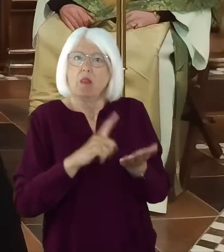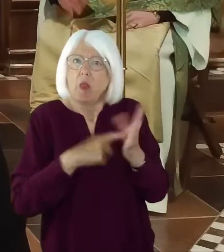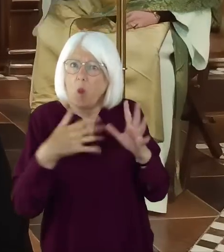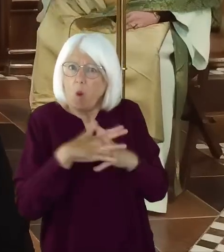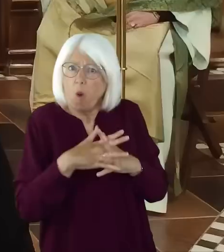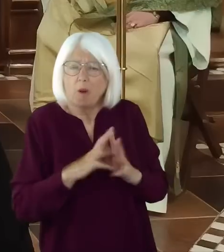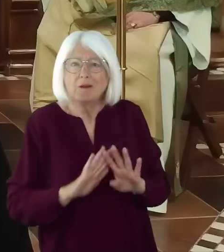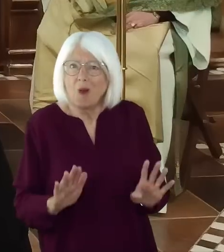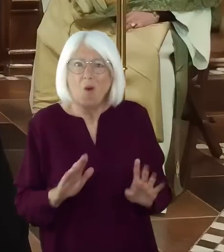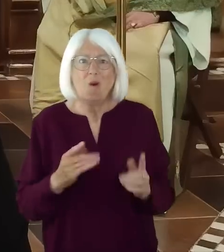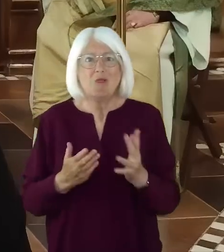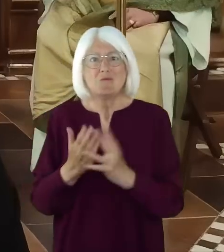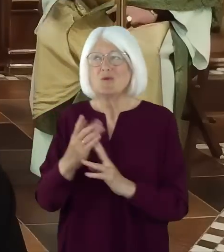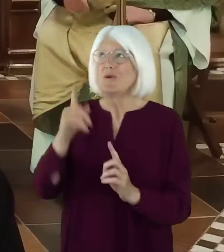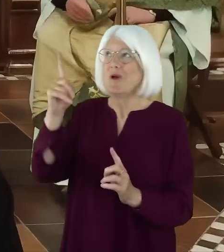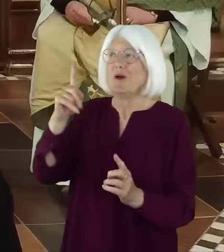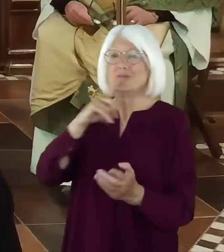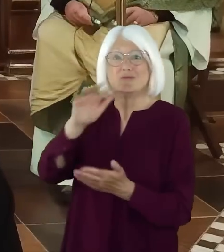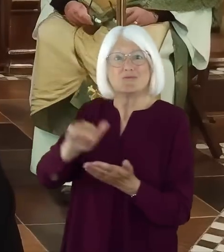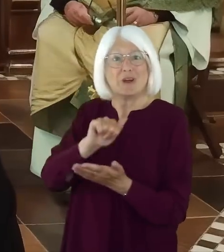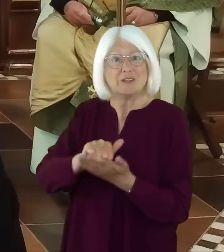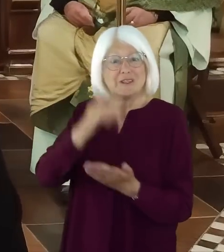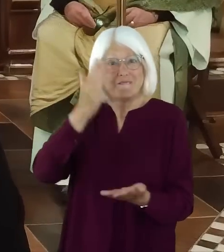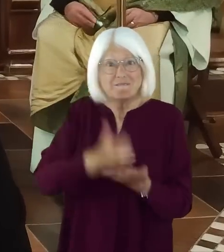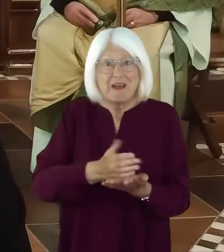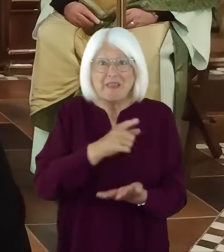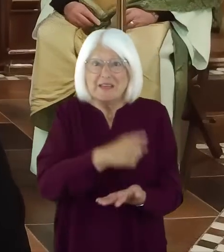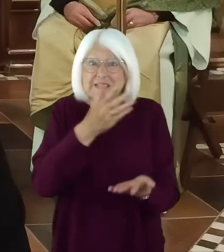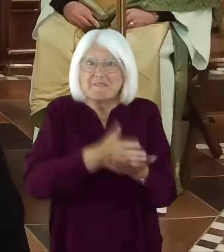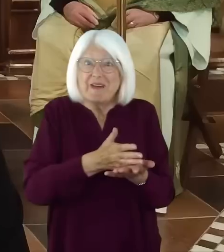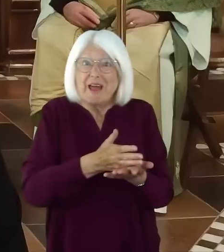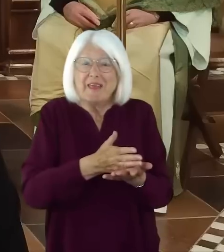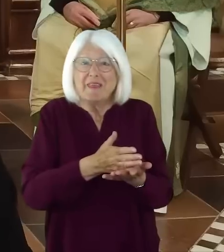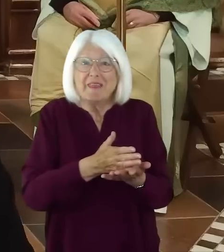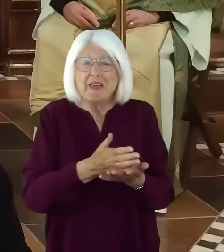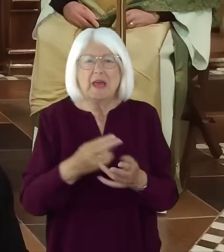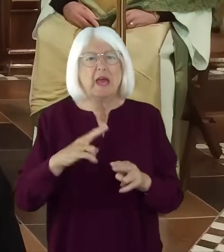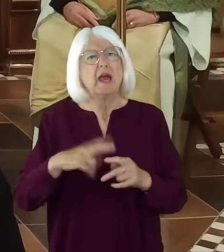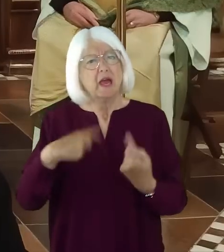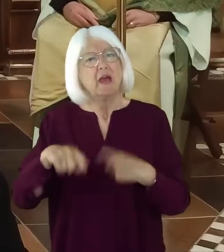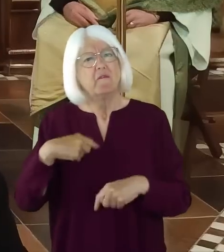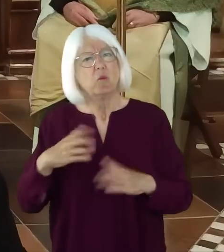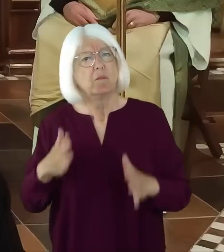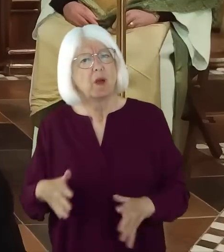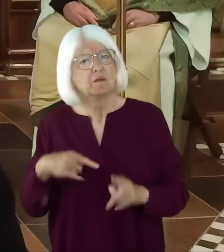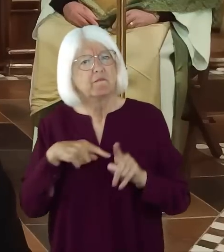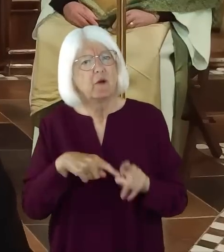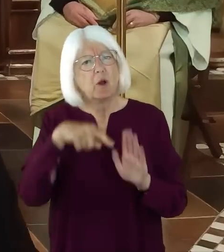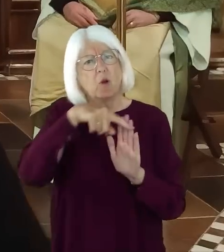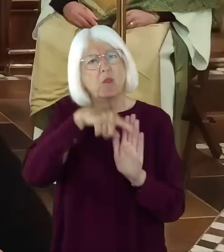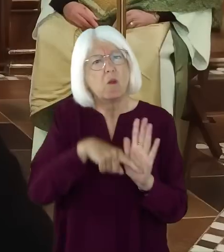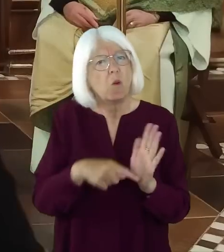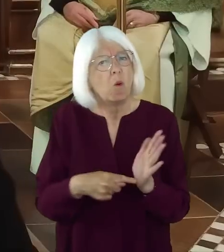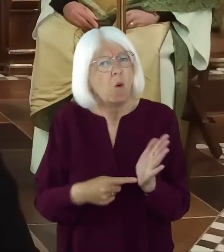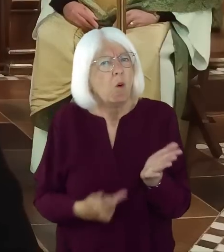but through the righteousness of faith. If it is the adherents of the law who are to be their